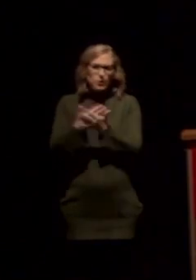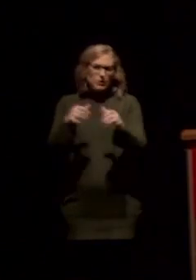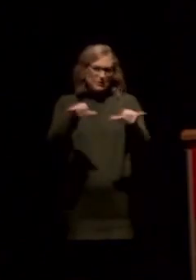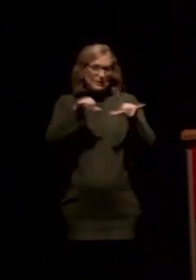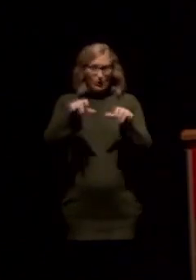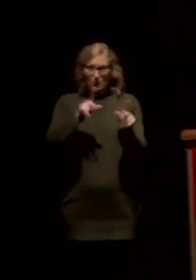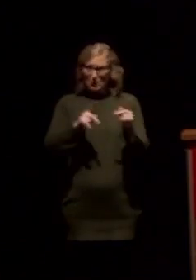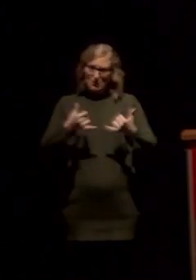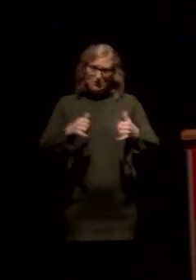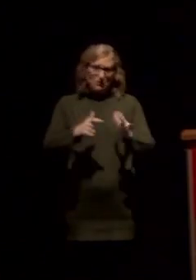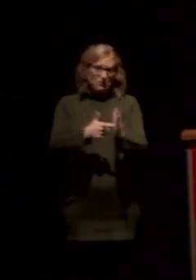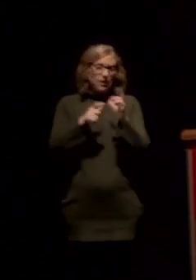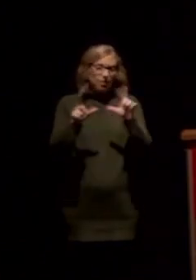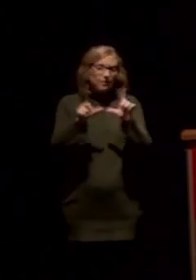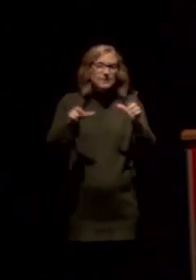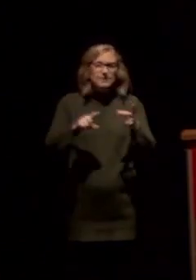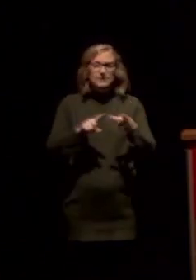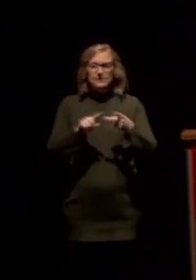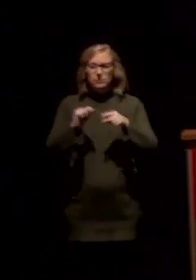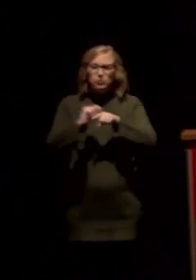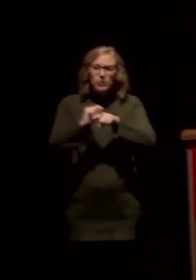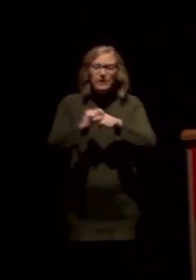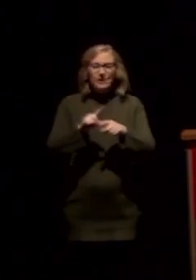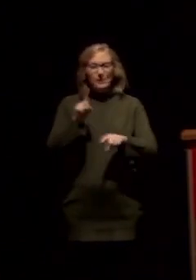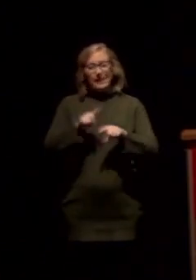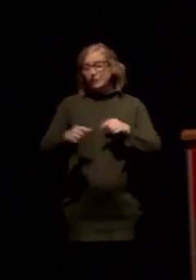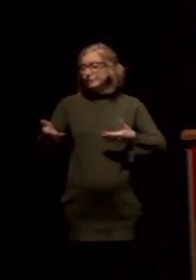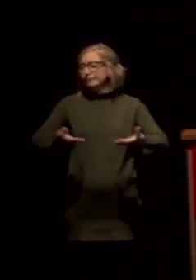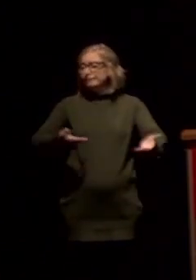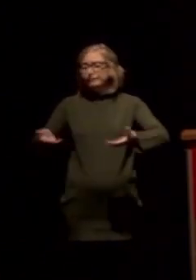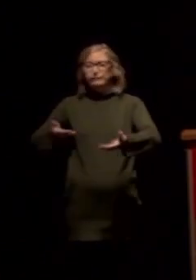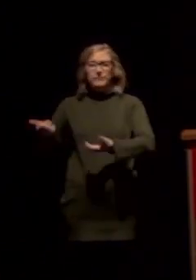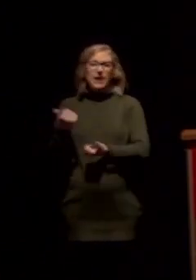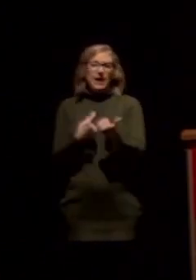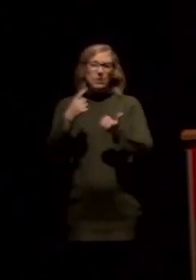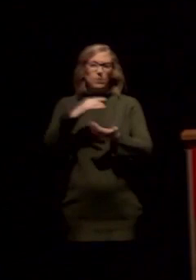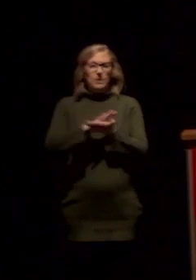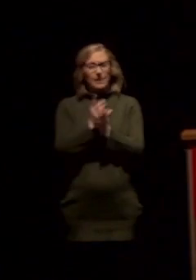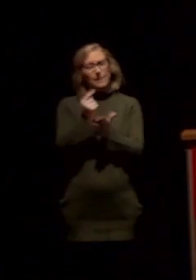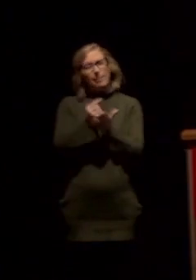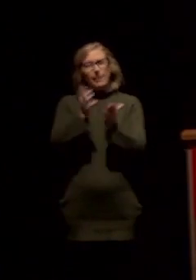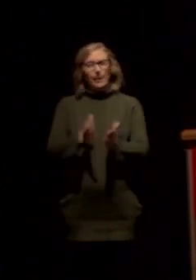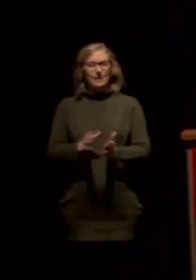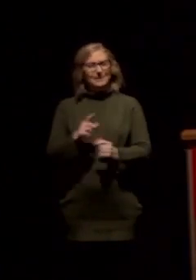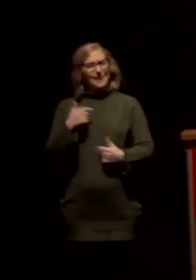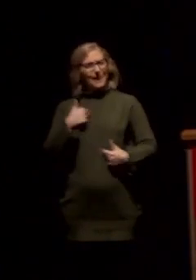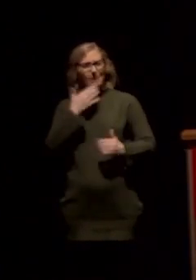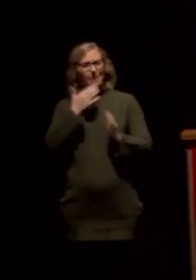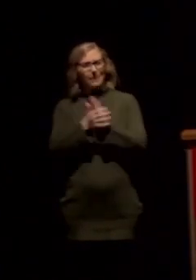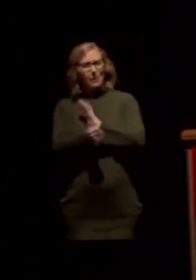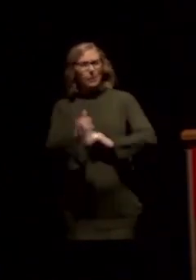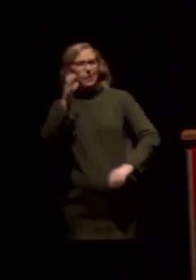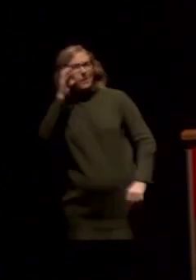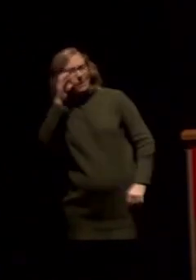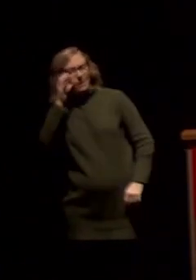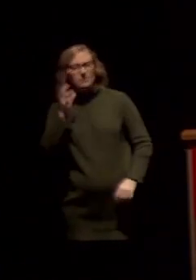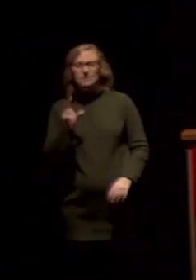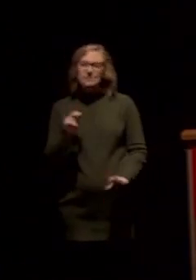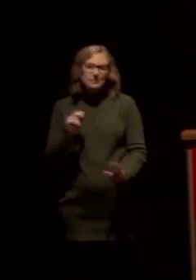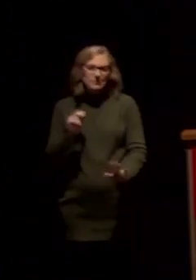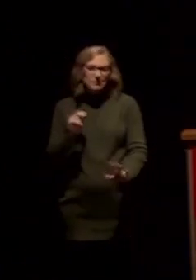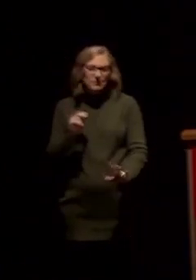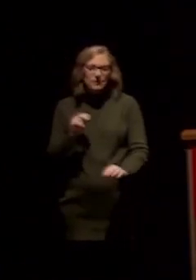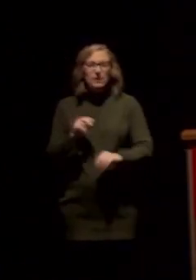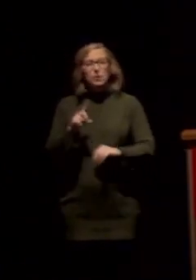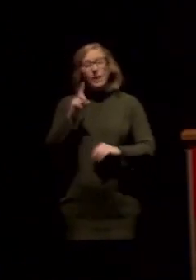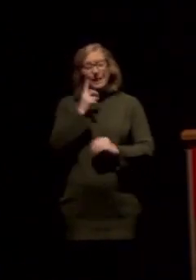to get a license. They need to be trained. We can't just hire anyone to be a therapist because they're a good listener. You know, so I think there is part of it